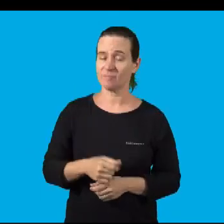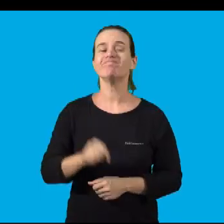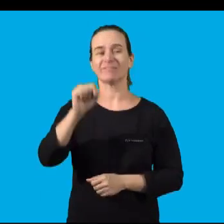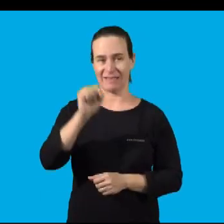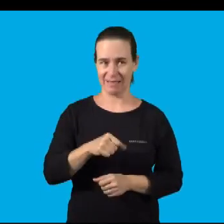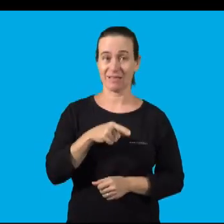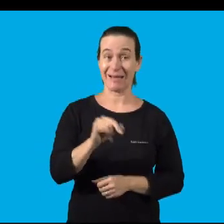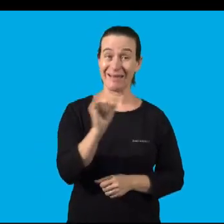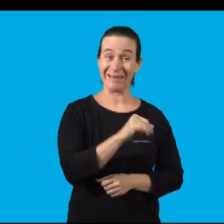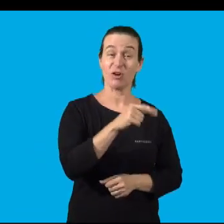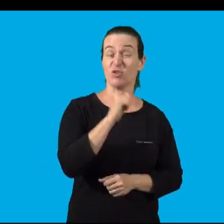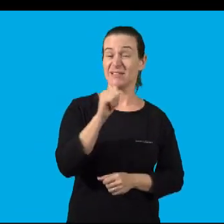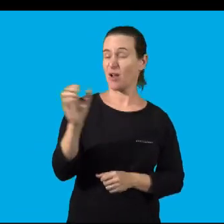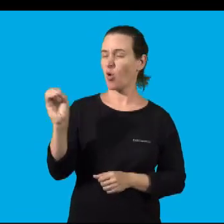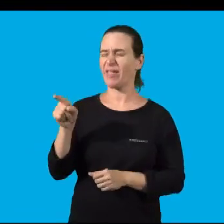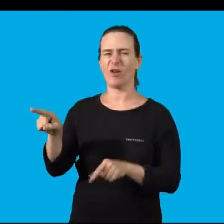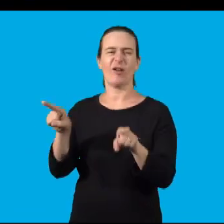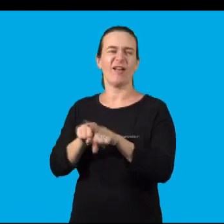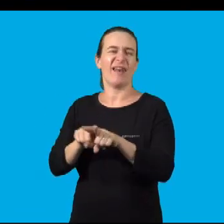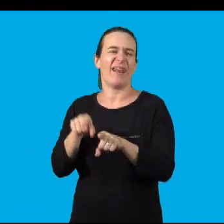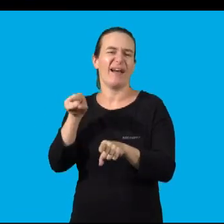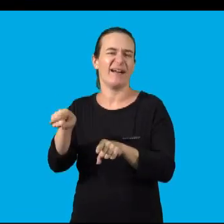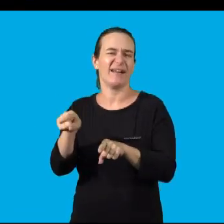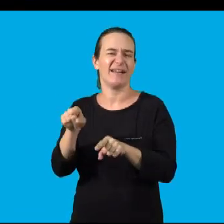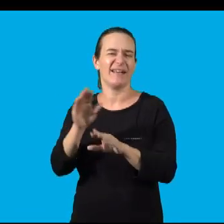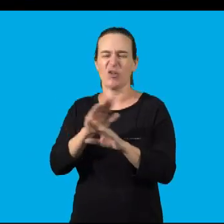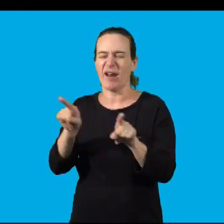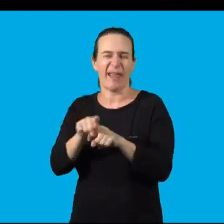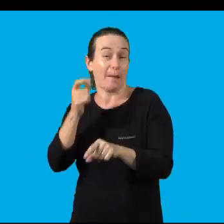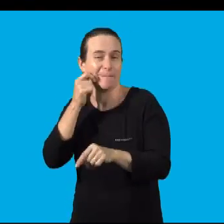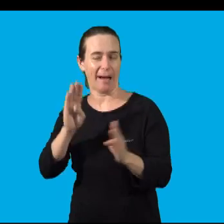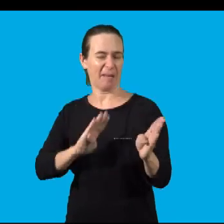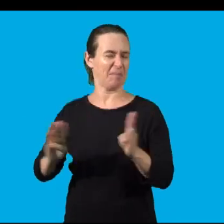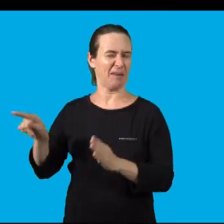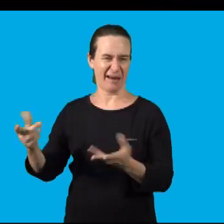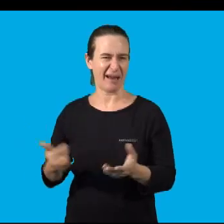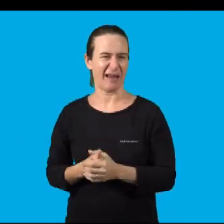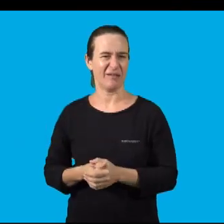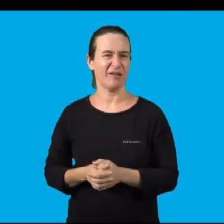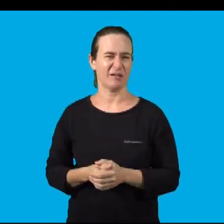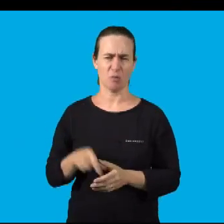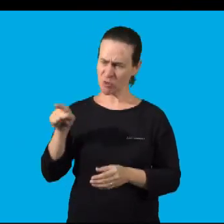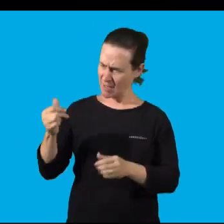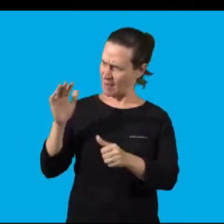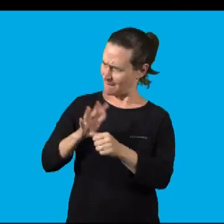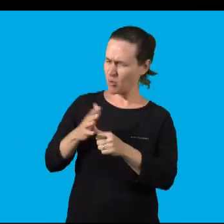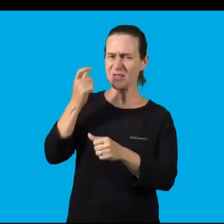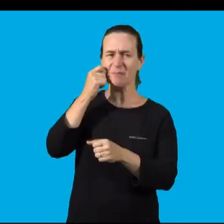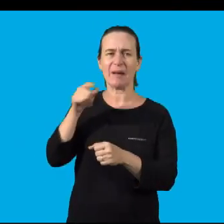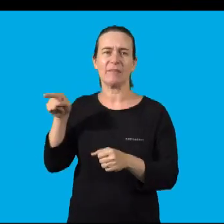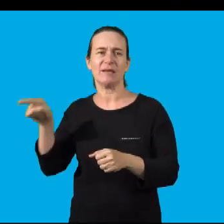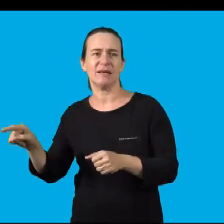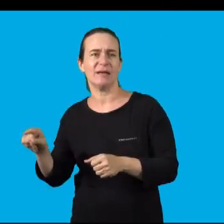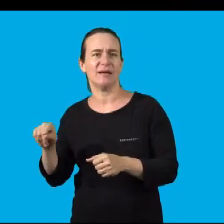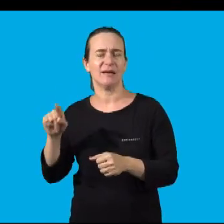the point. Iago implies that Othello is behaving in a feeble and unbecoming manner for someone of his stature by